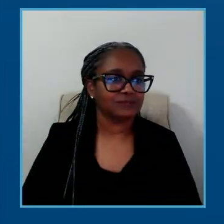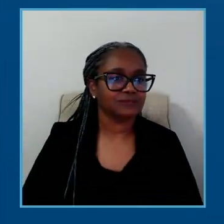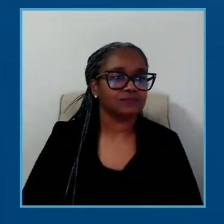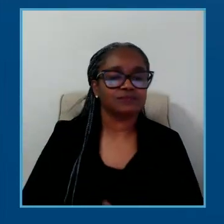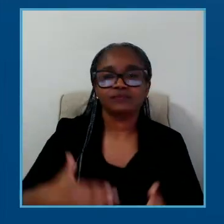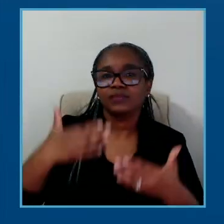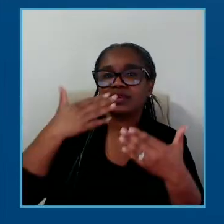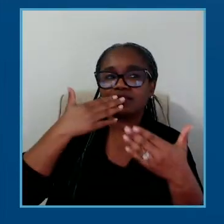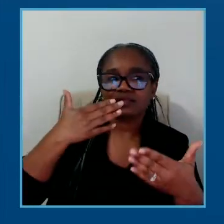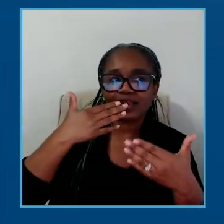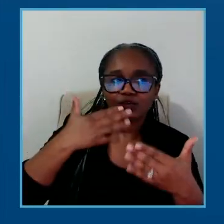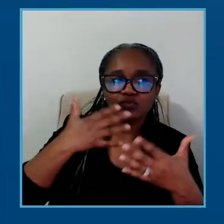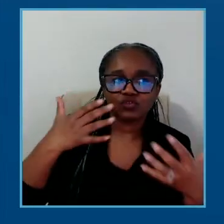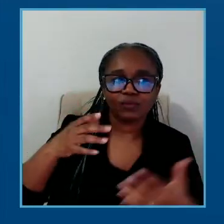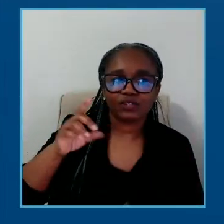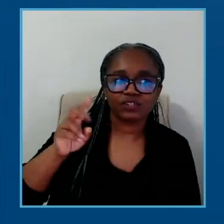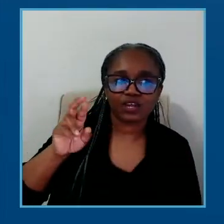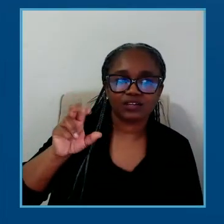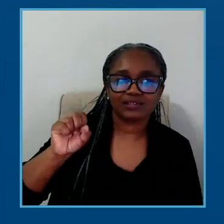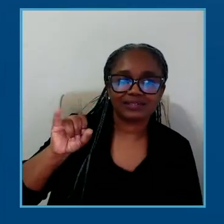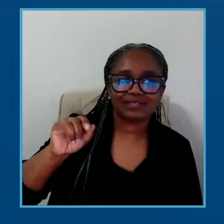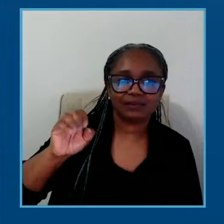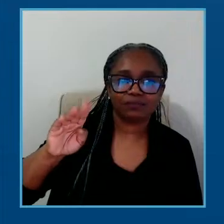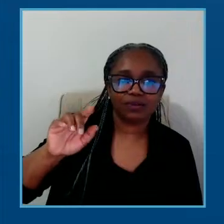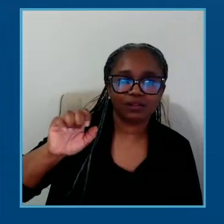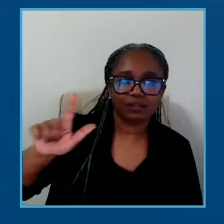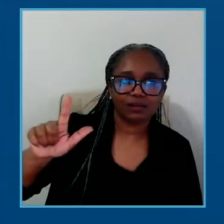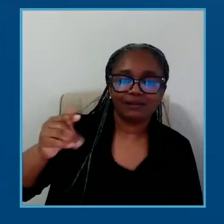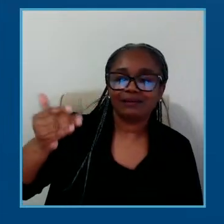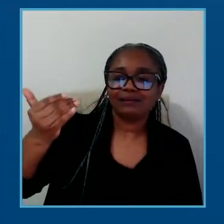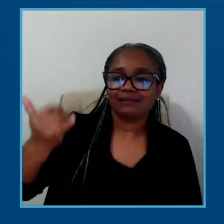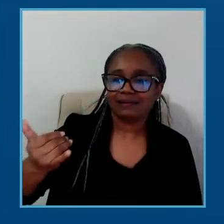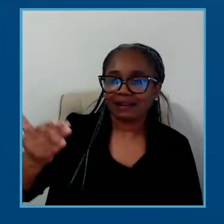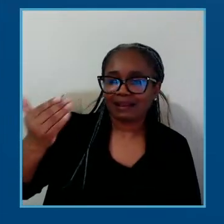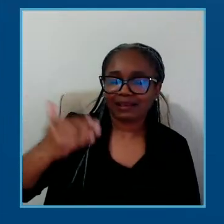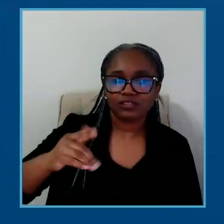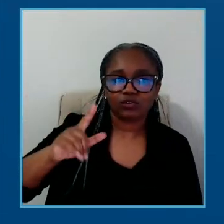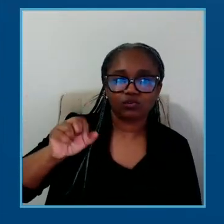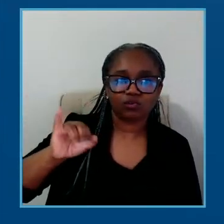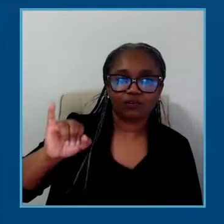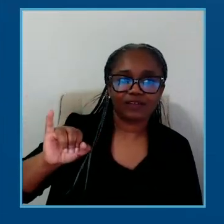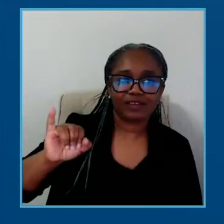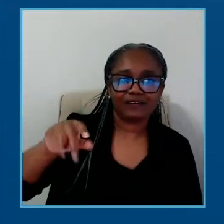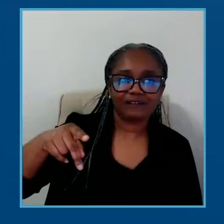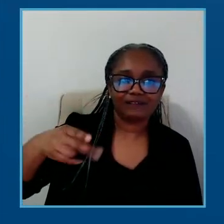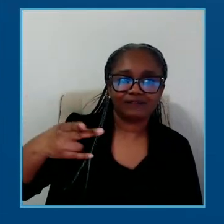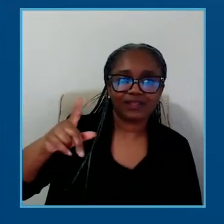parties, will provide a statement on behalf of those parties.